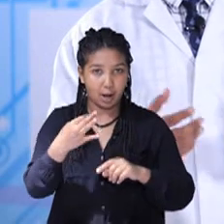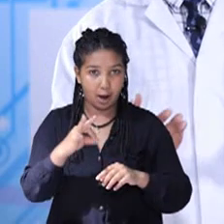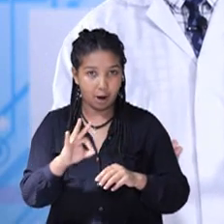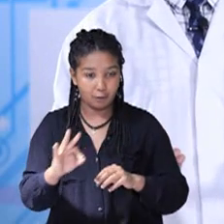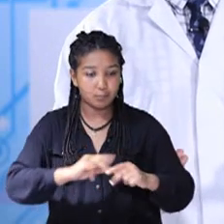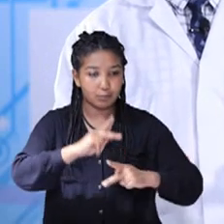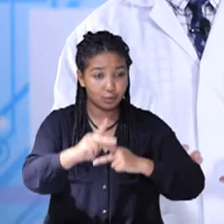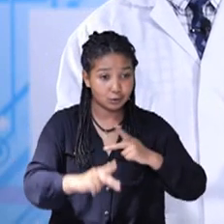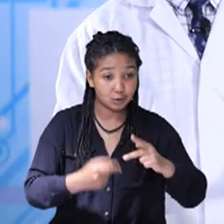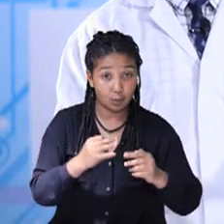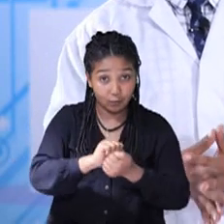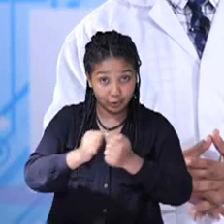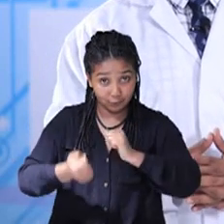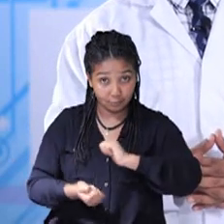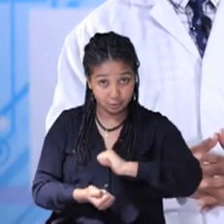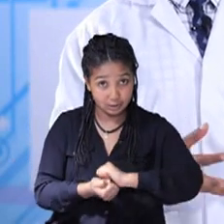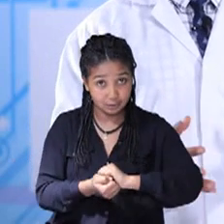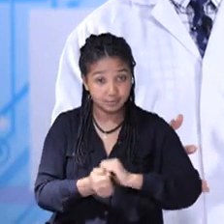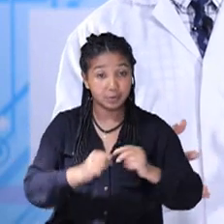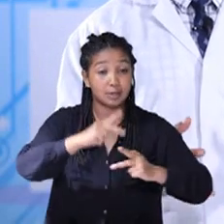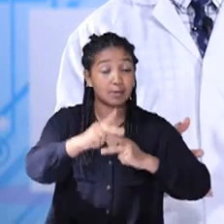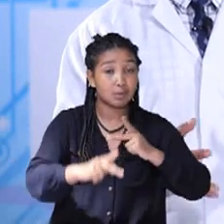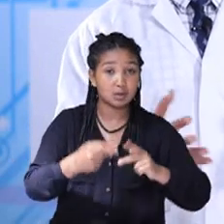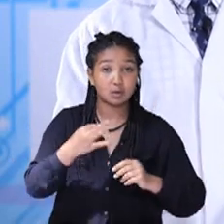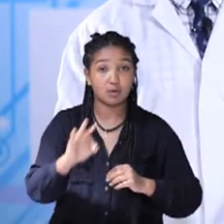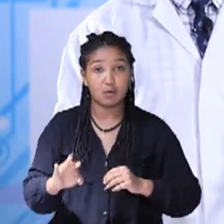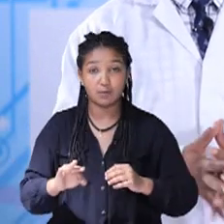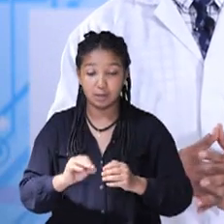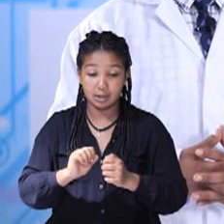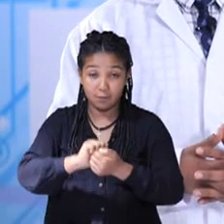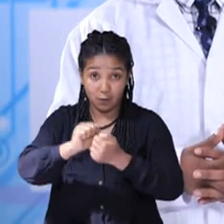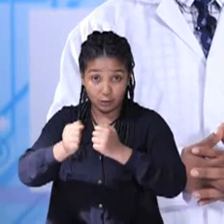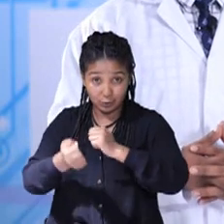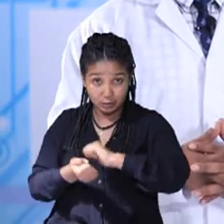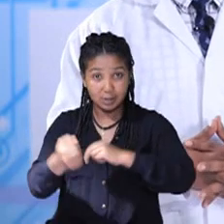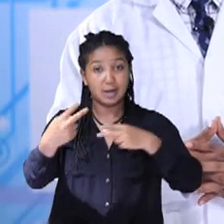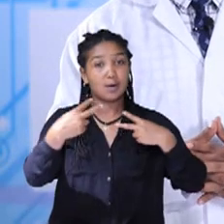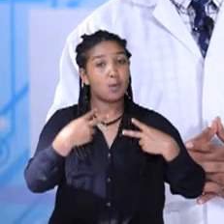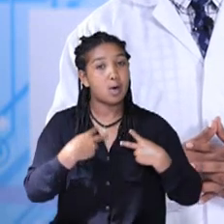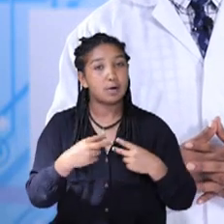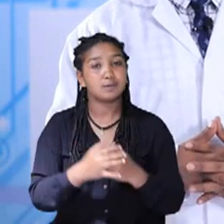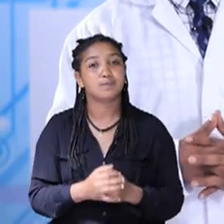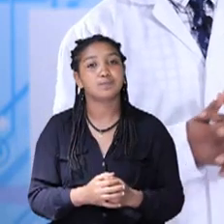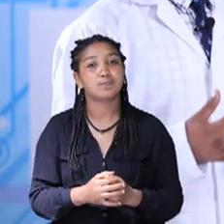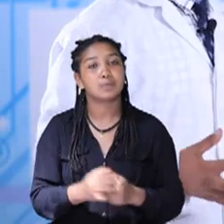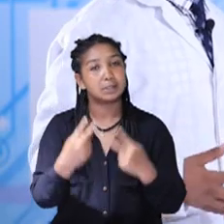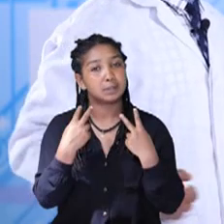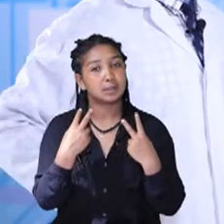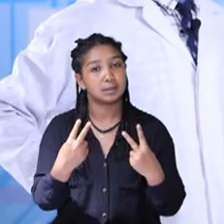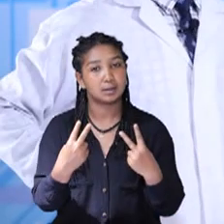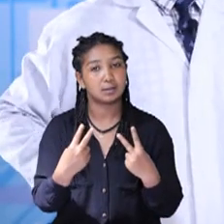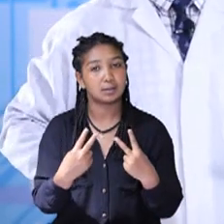of processes of evolution. In the process of evolution, we have